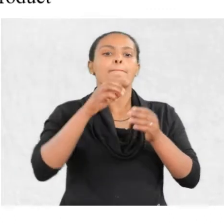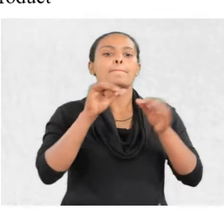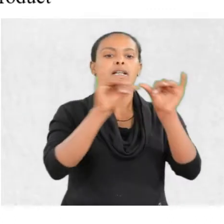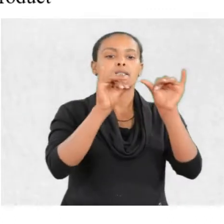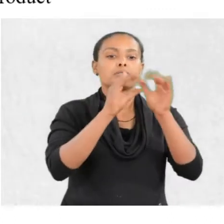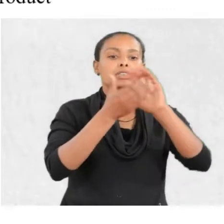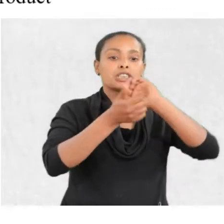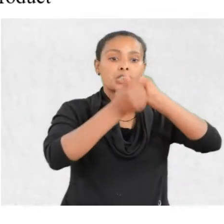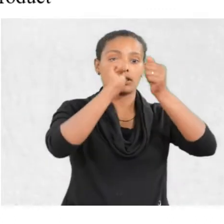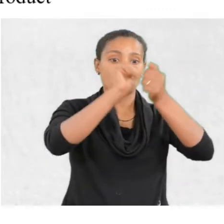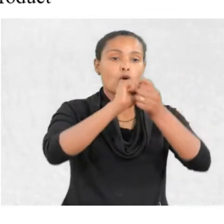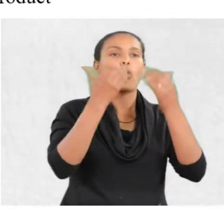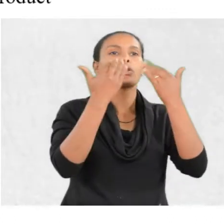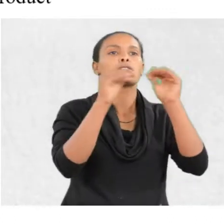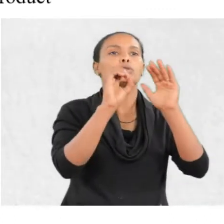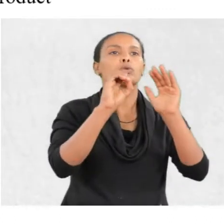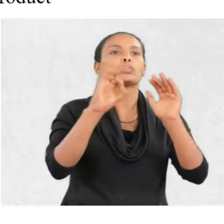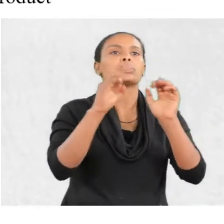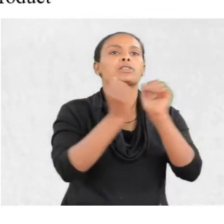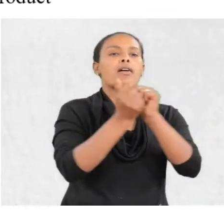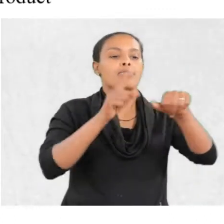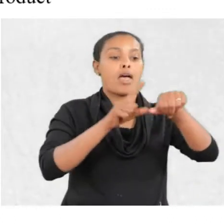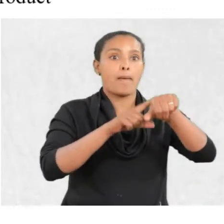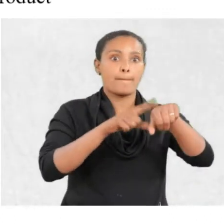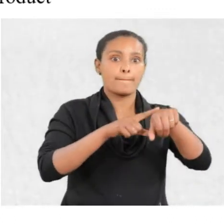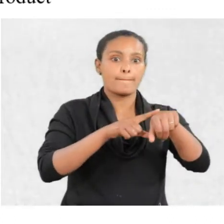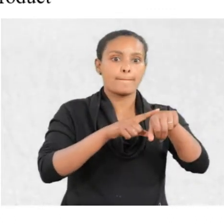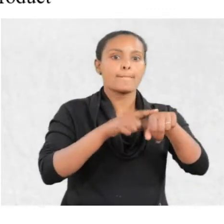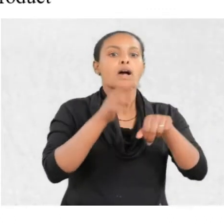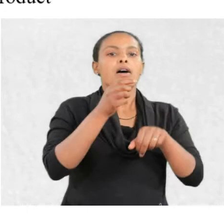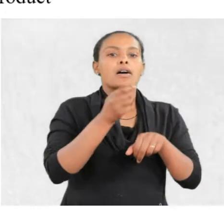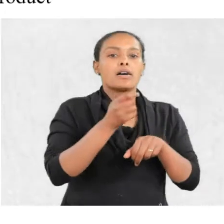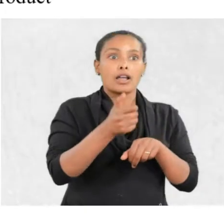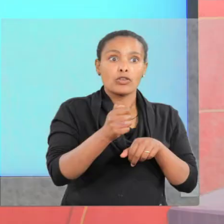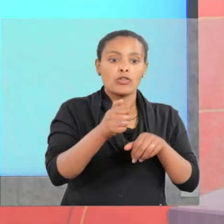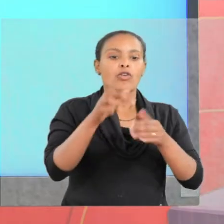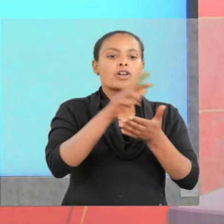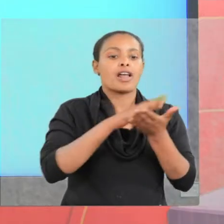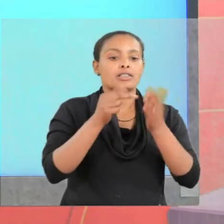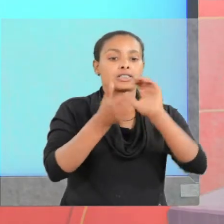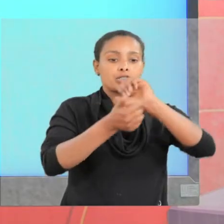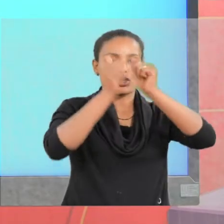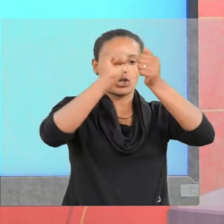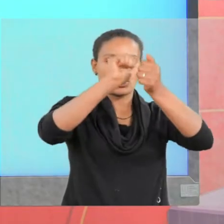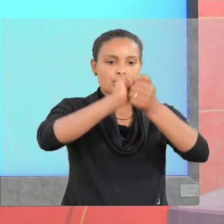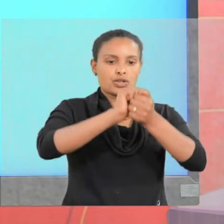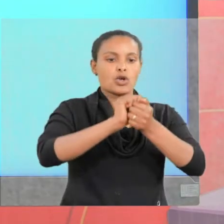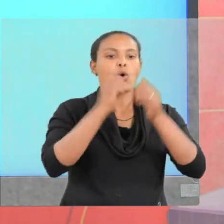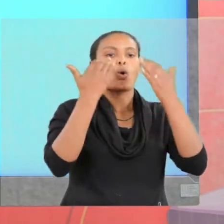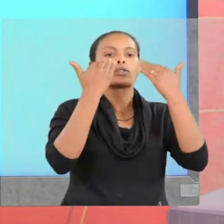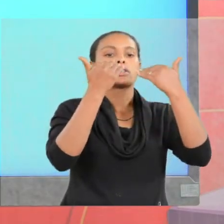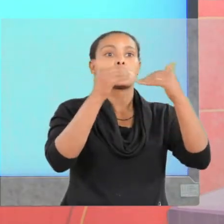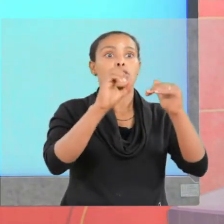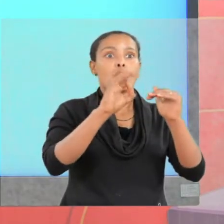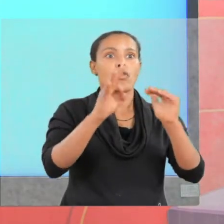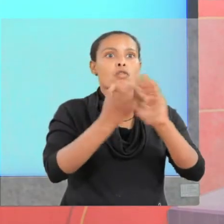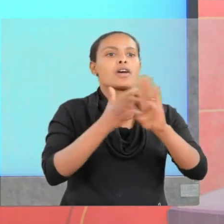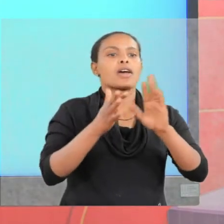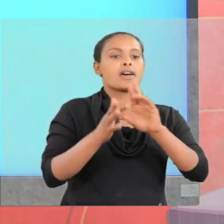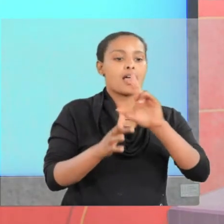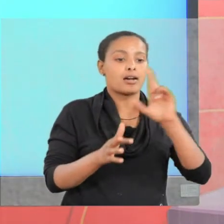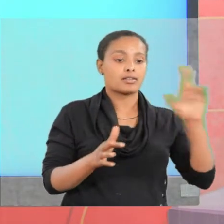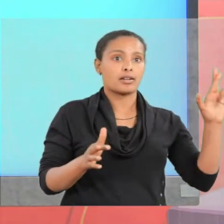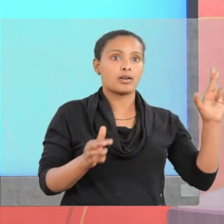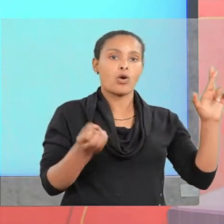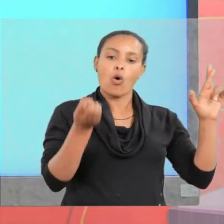in concentration with time. Rate of reaction is the change in concentration of a